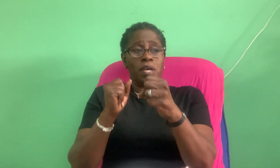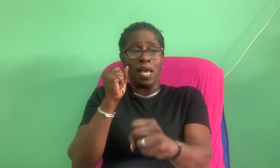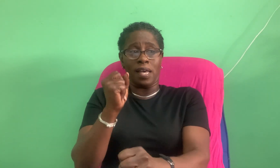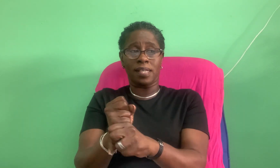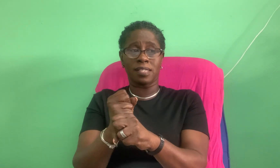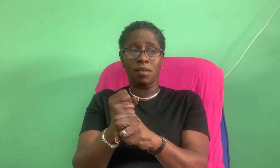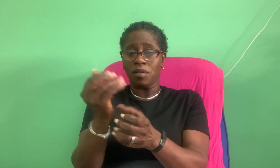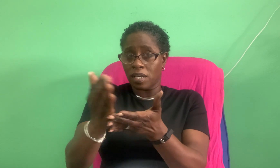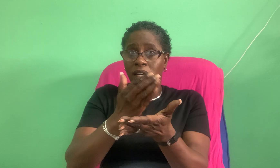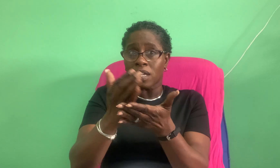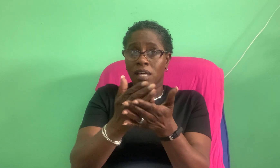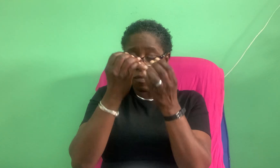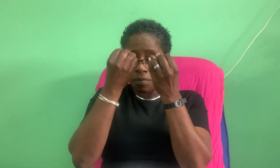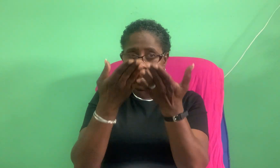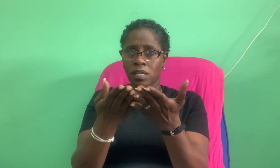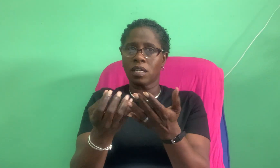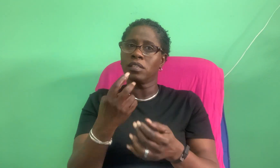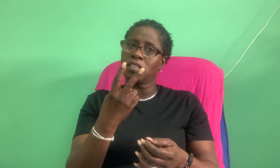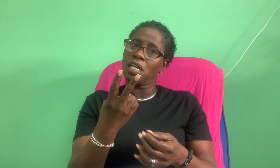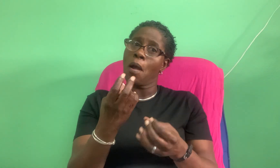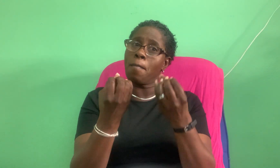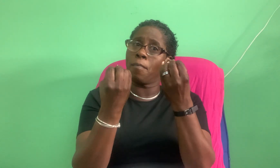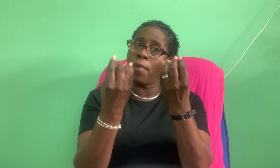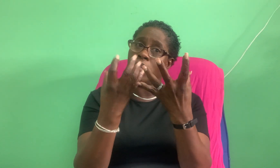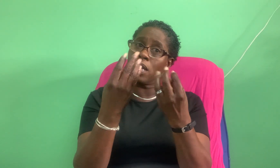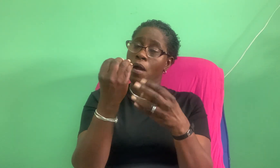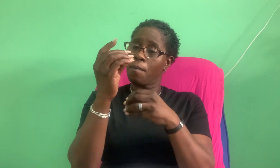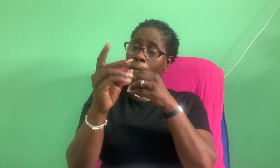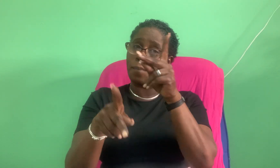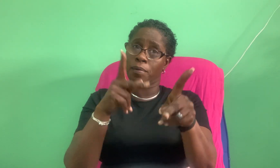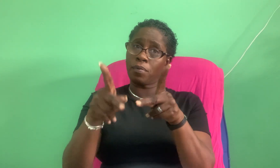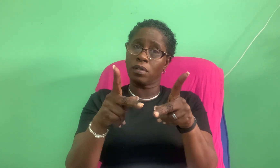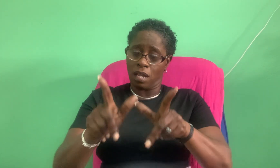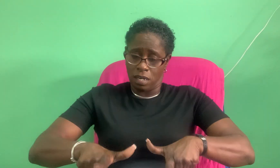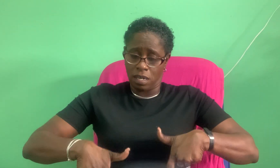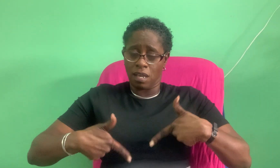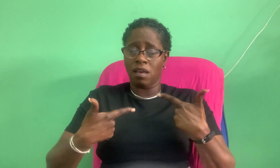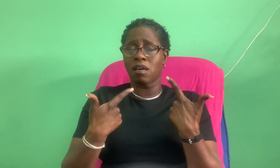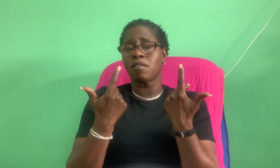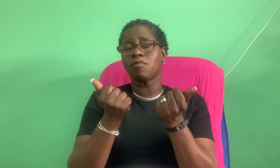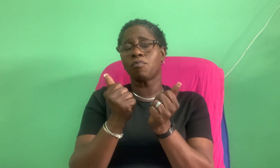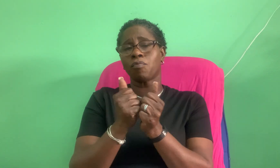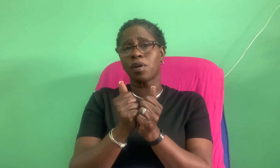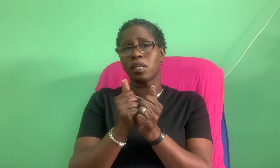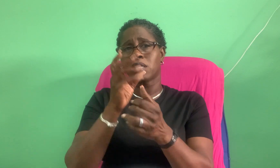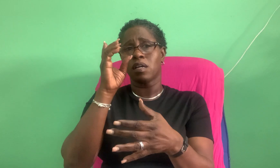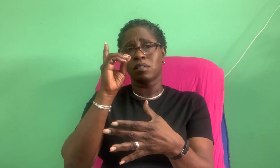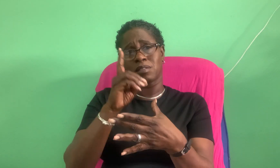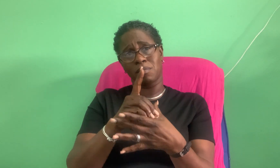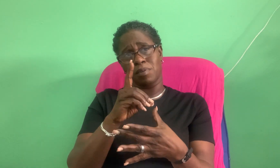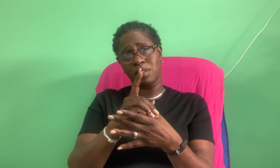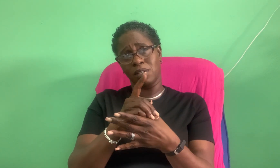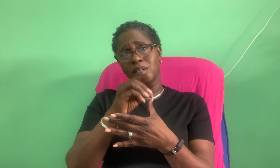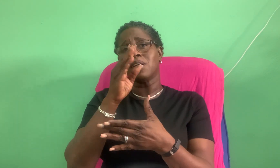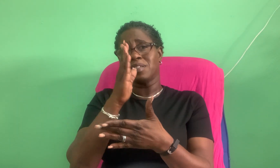tracking data, 100% of our clients are living with one or more disability. 77% of clients in our